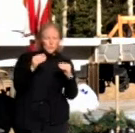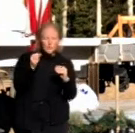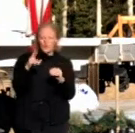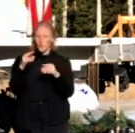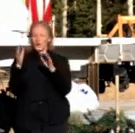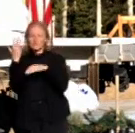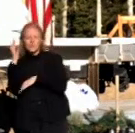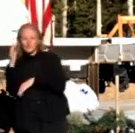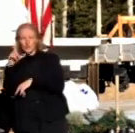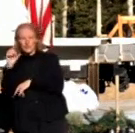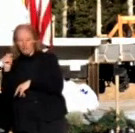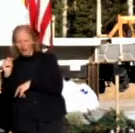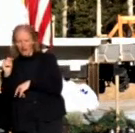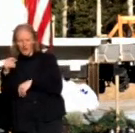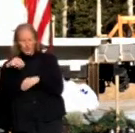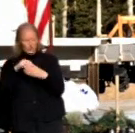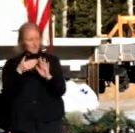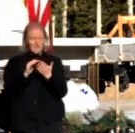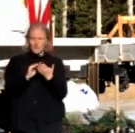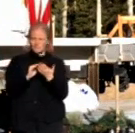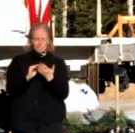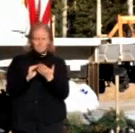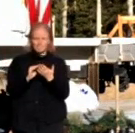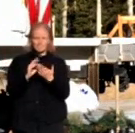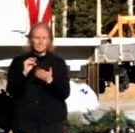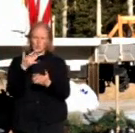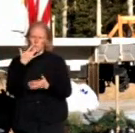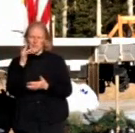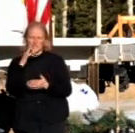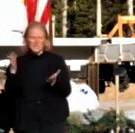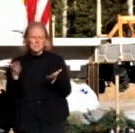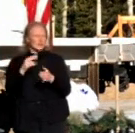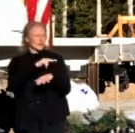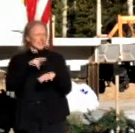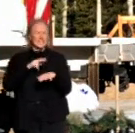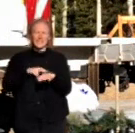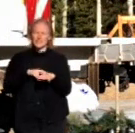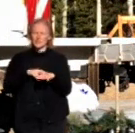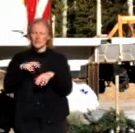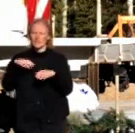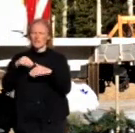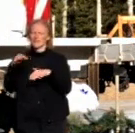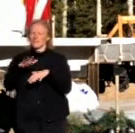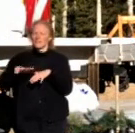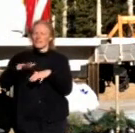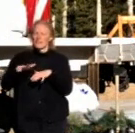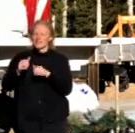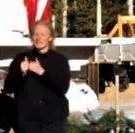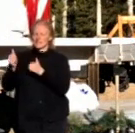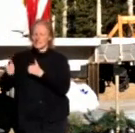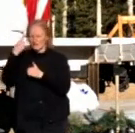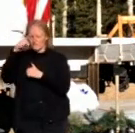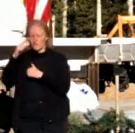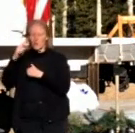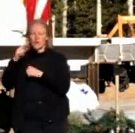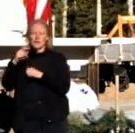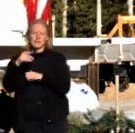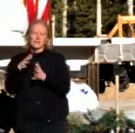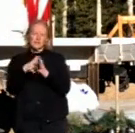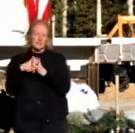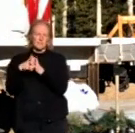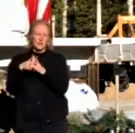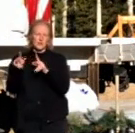tree lot or in town. We are lucky to be in nature, on the land set aside for the American people,